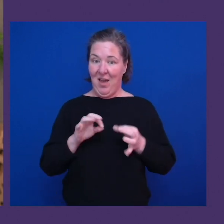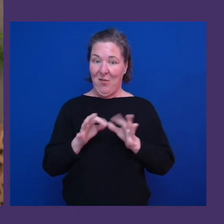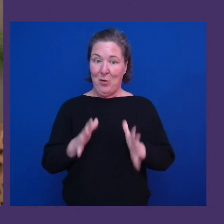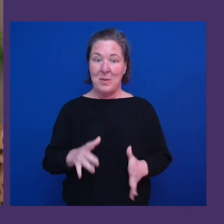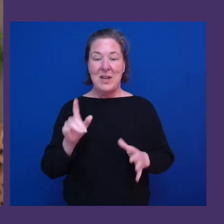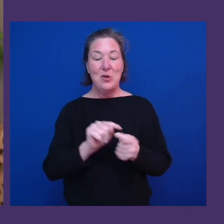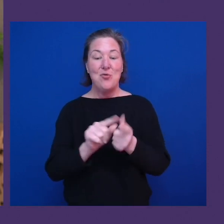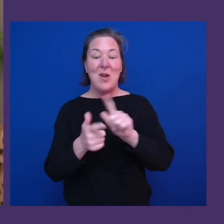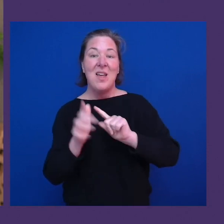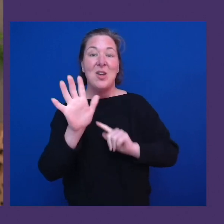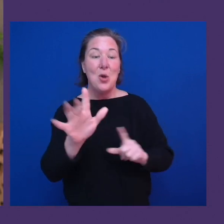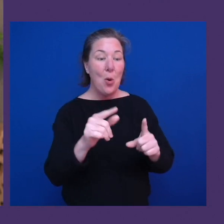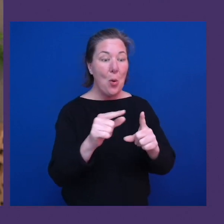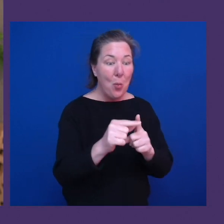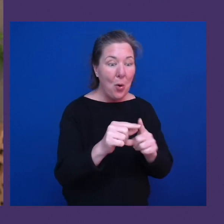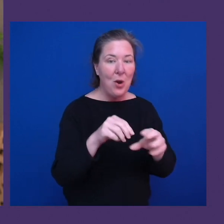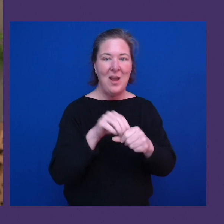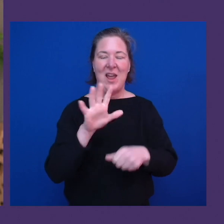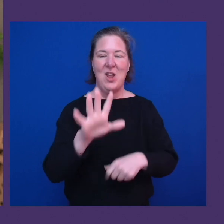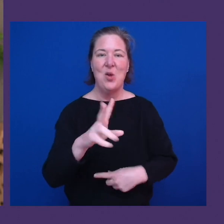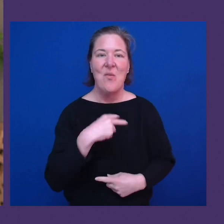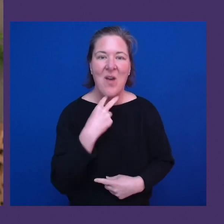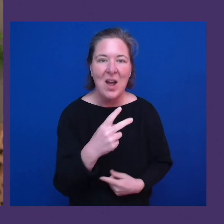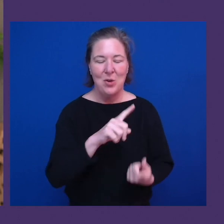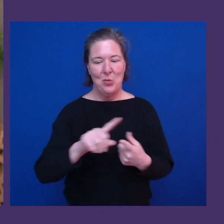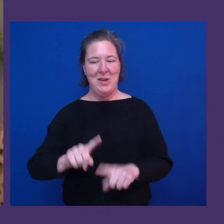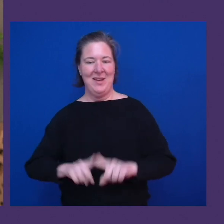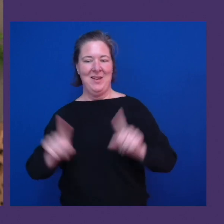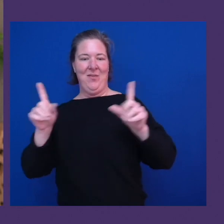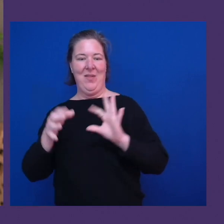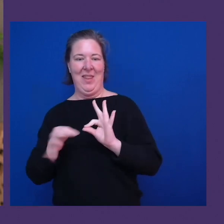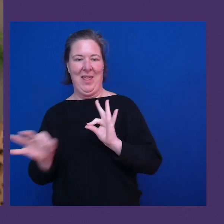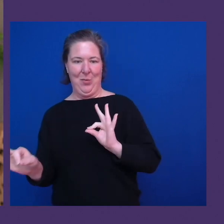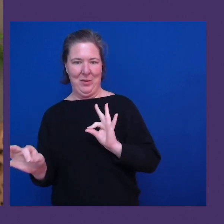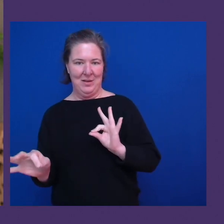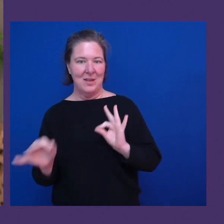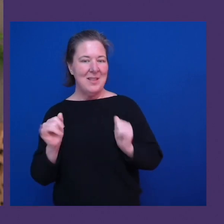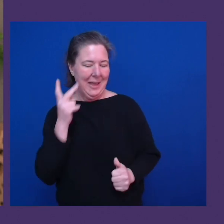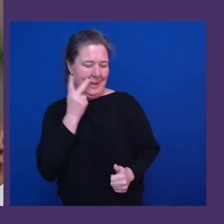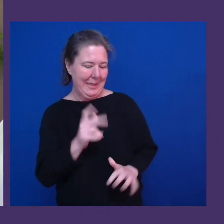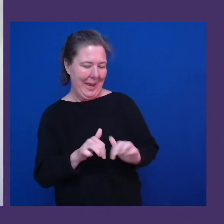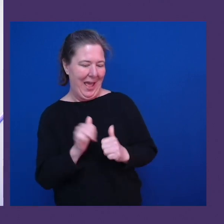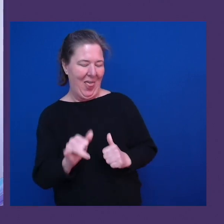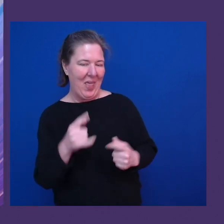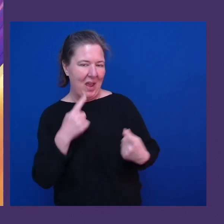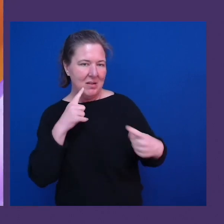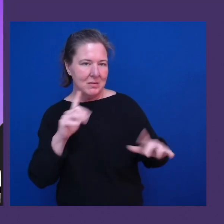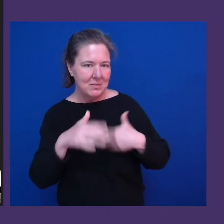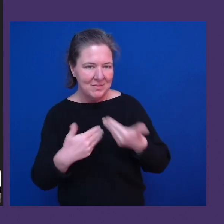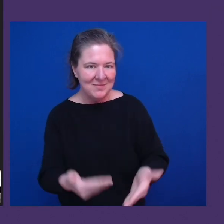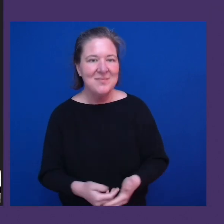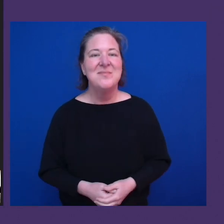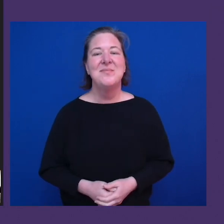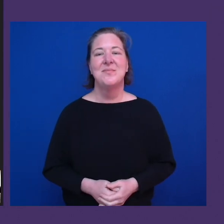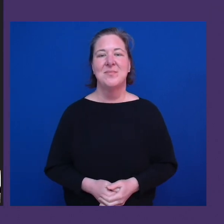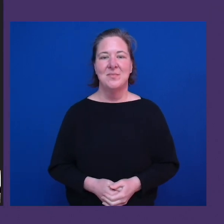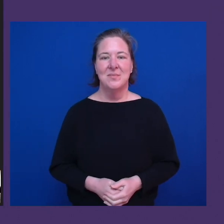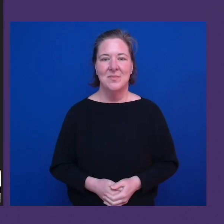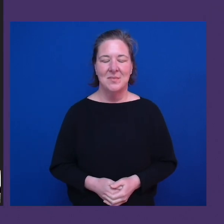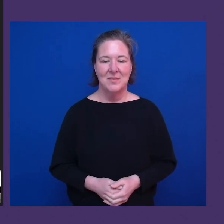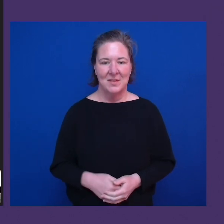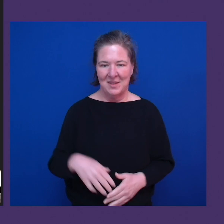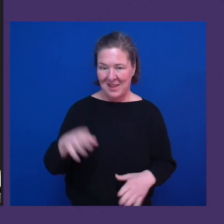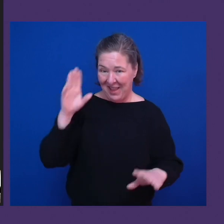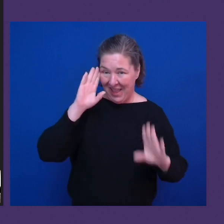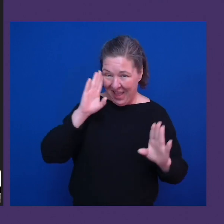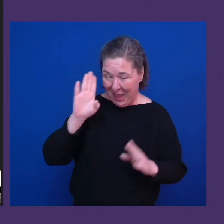words in your voice into another language. Let's have a look at how that works. Hello, Bogdan. Okay, you